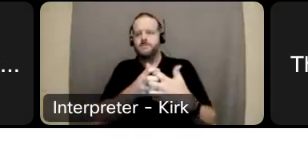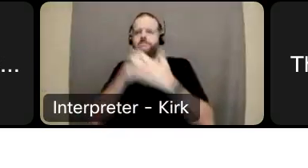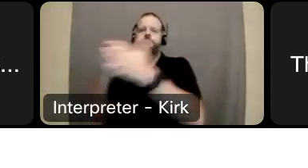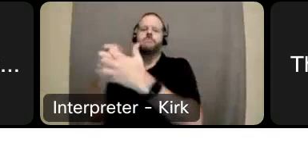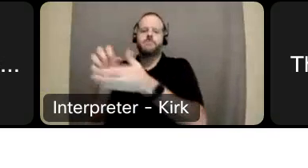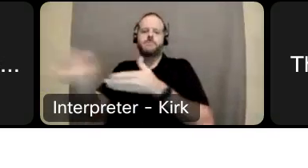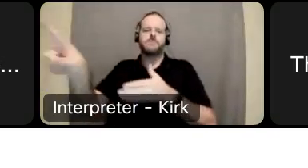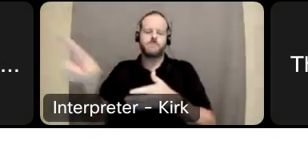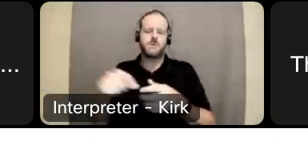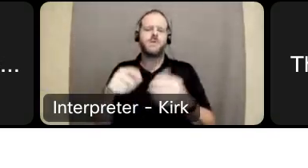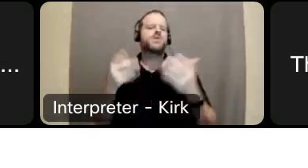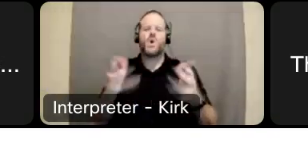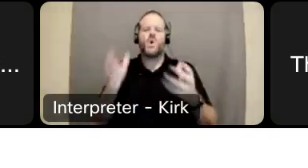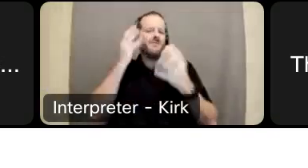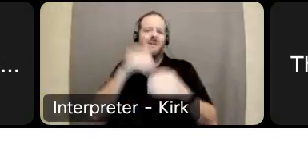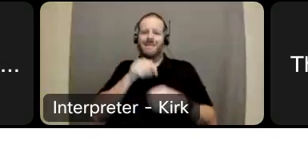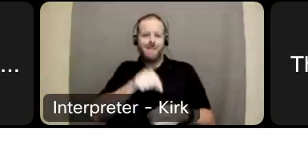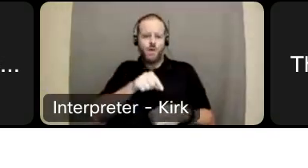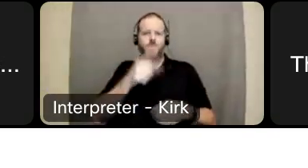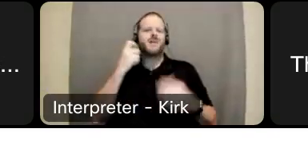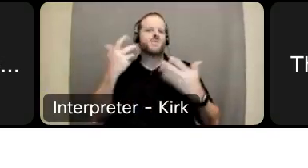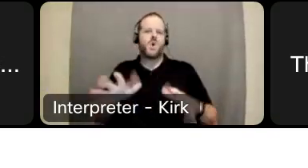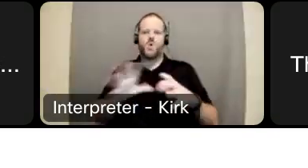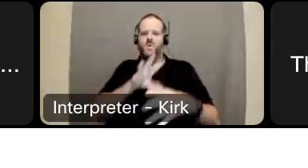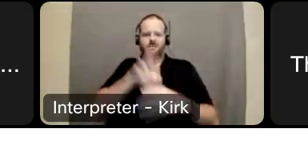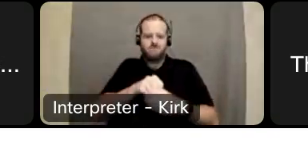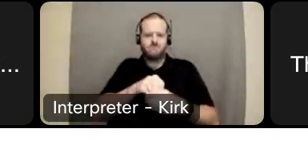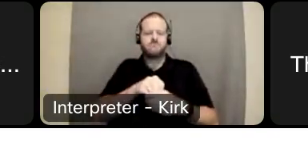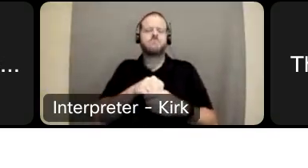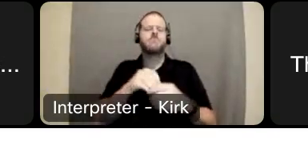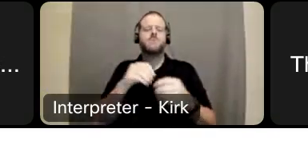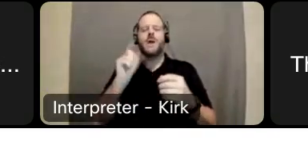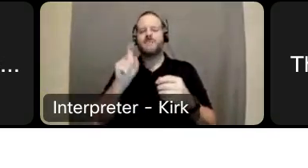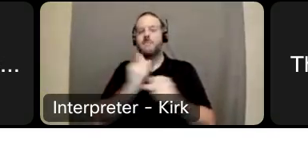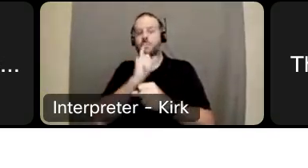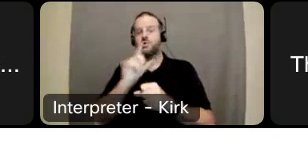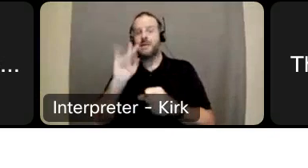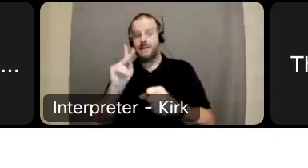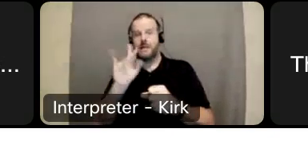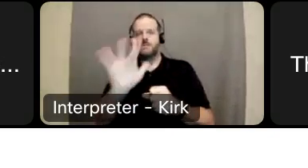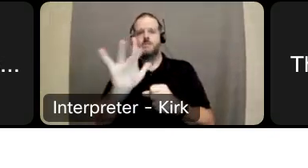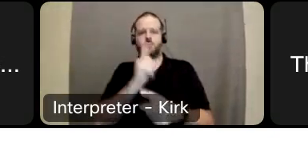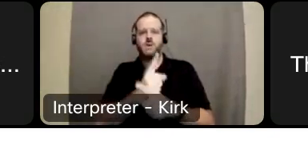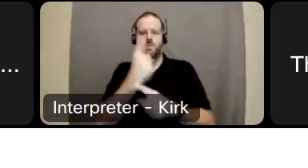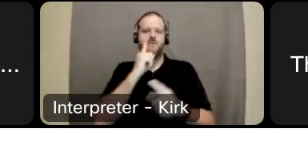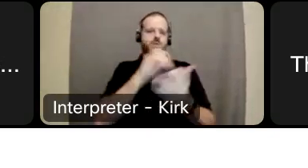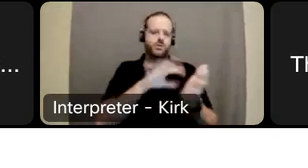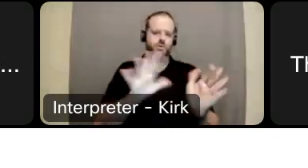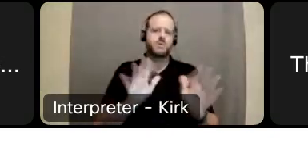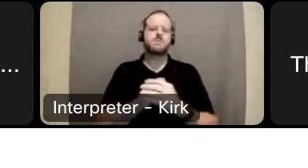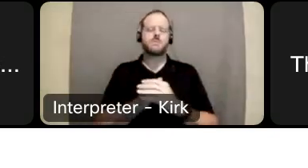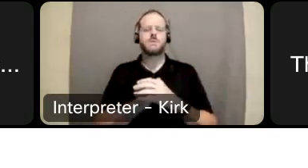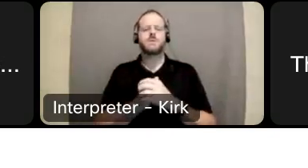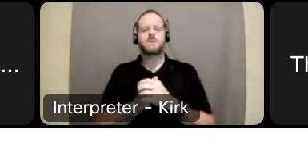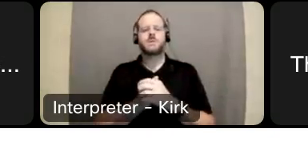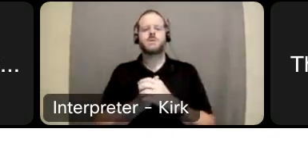information already in there that you don't need to complete because we've embedded that. So we got to make sure that our links match the student. And there are some